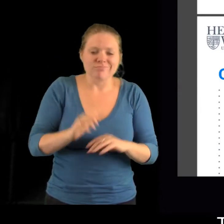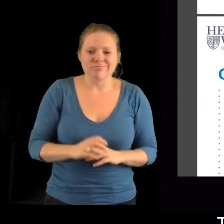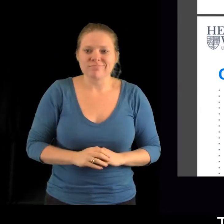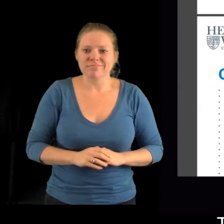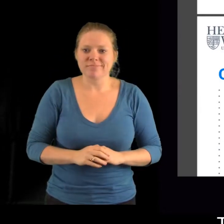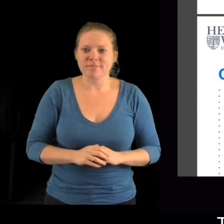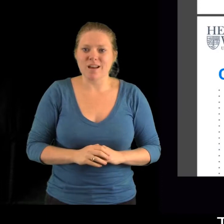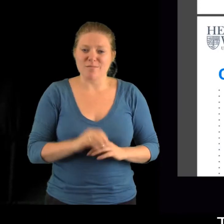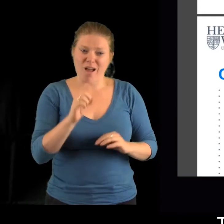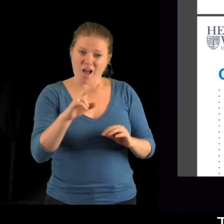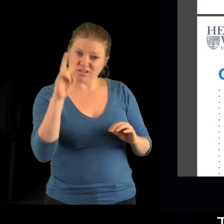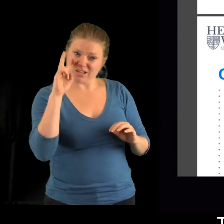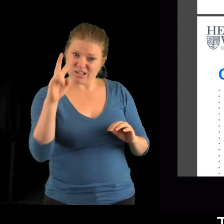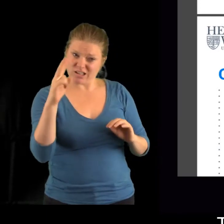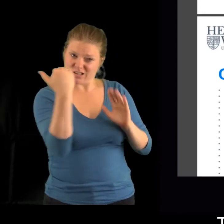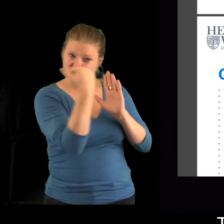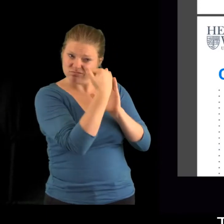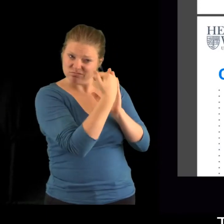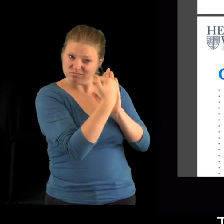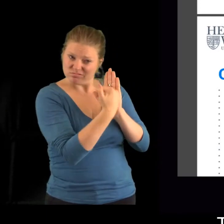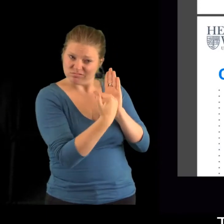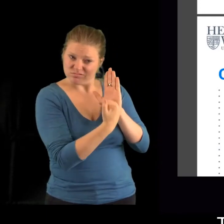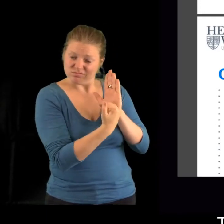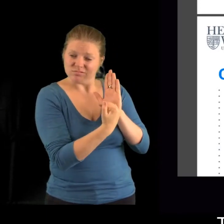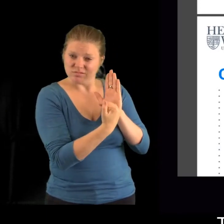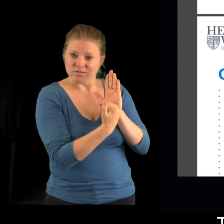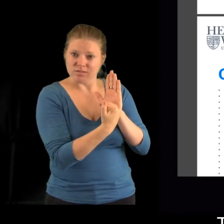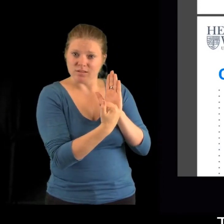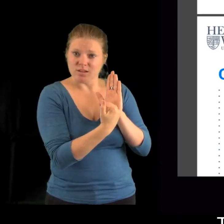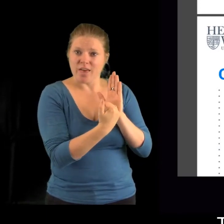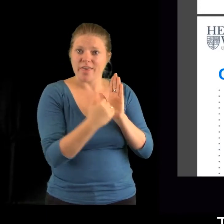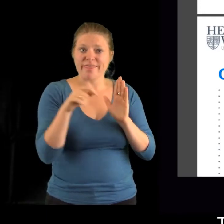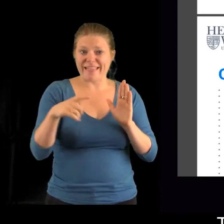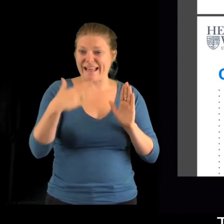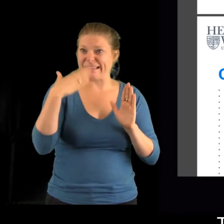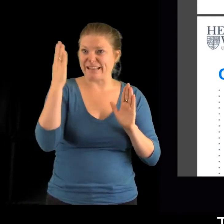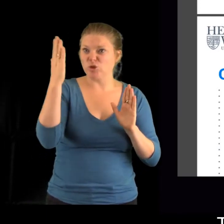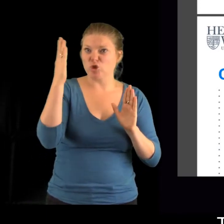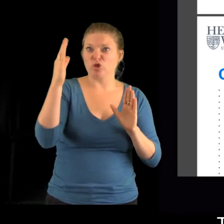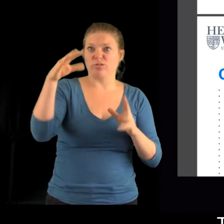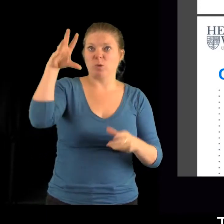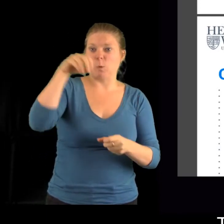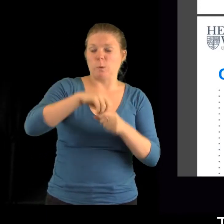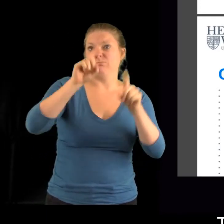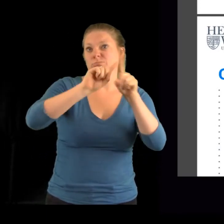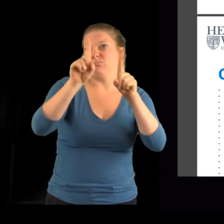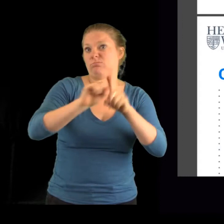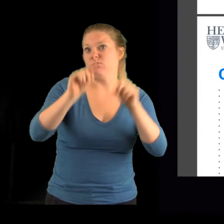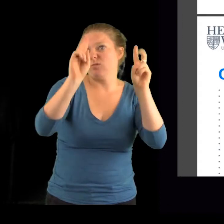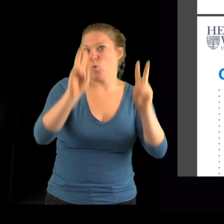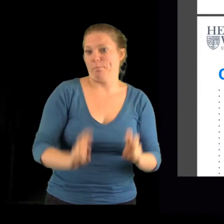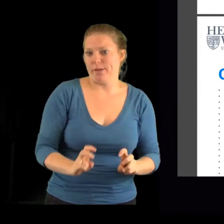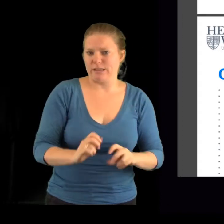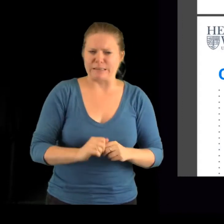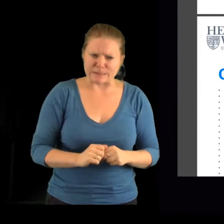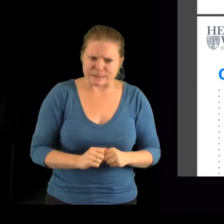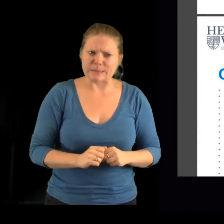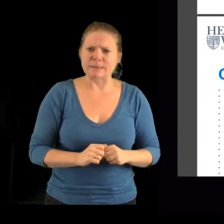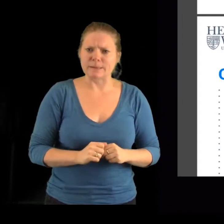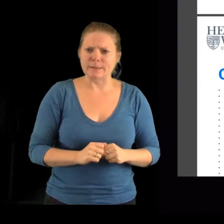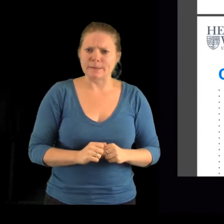these are all of the different things we've kind of gone over today, and for some reason it's not